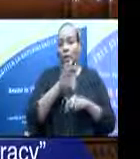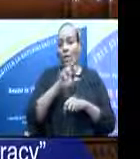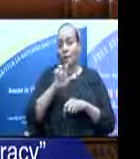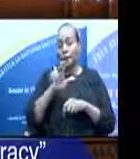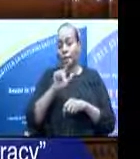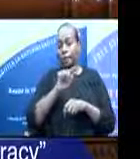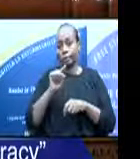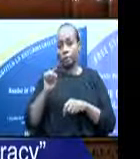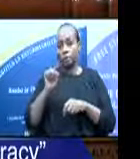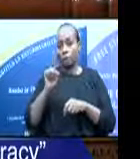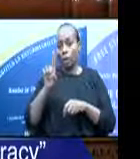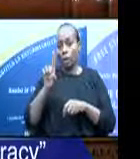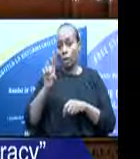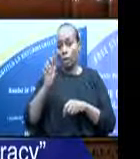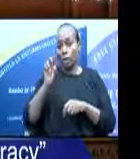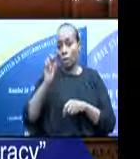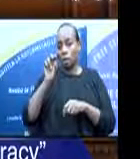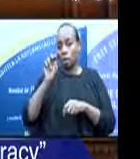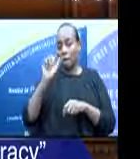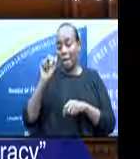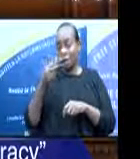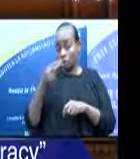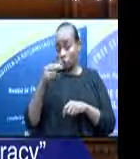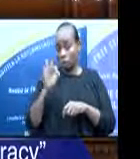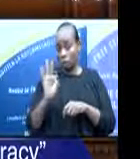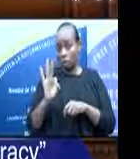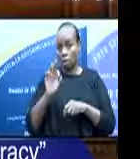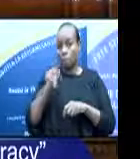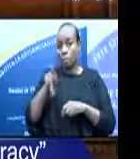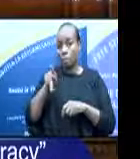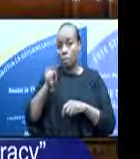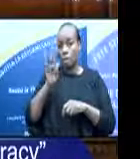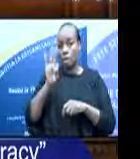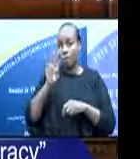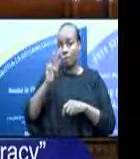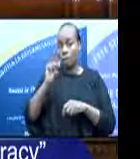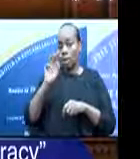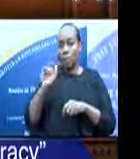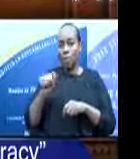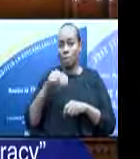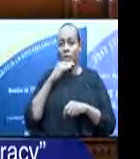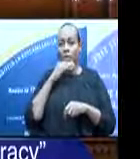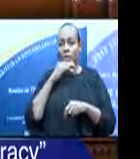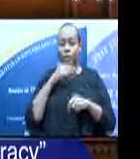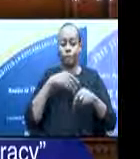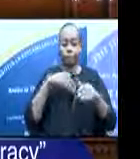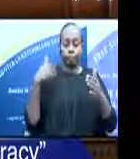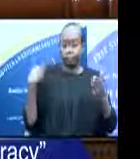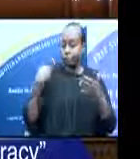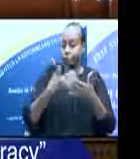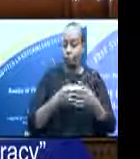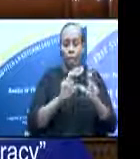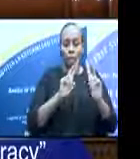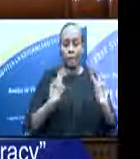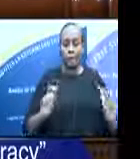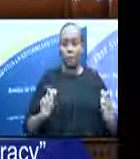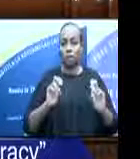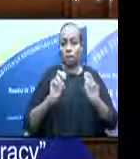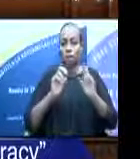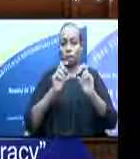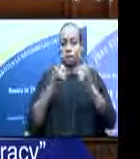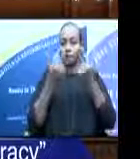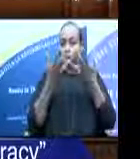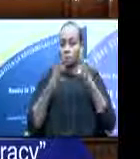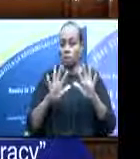38(1)(h)(3) of the PFMA, meaning that this day no investigation are being pursued into all